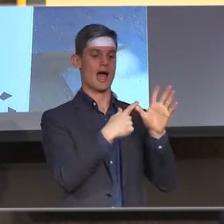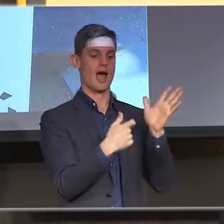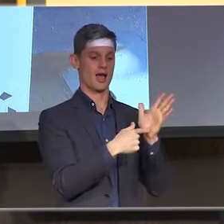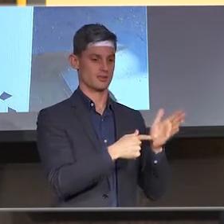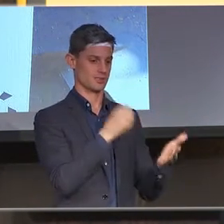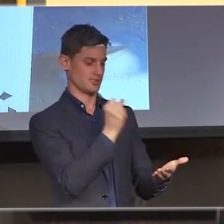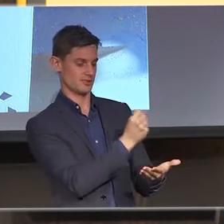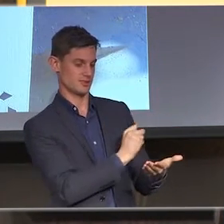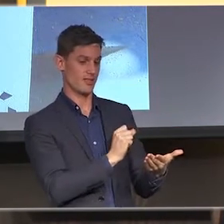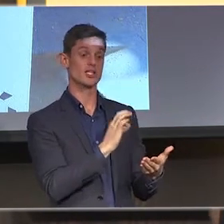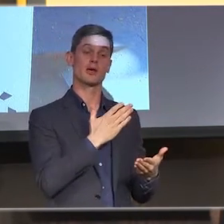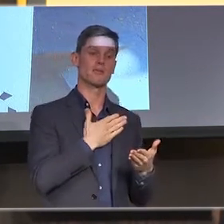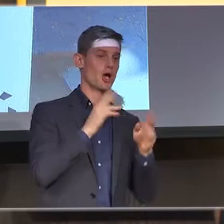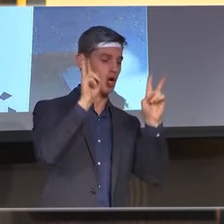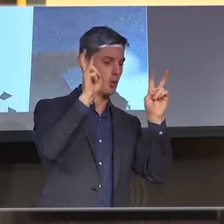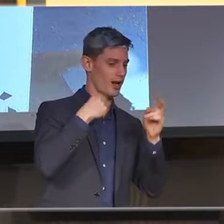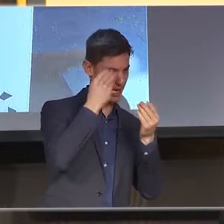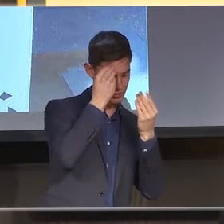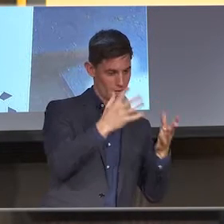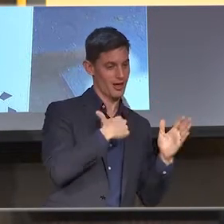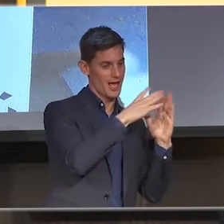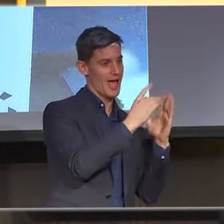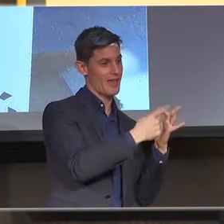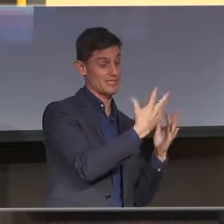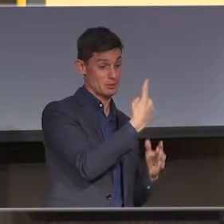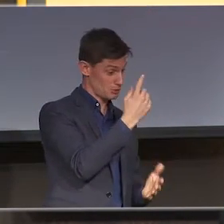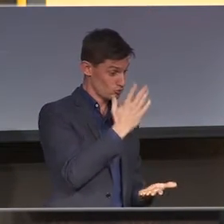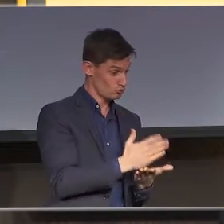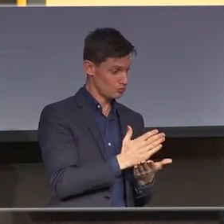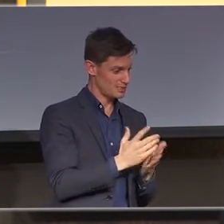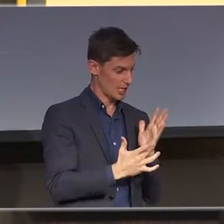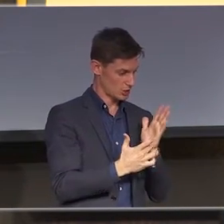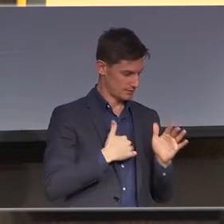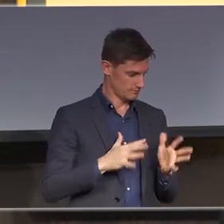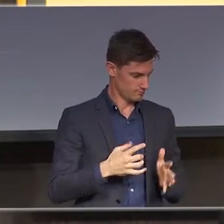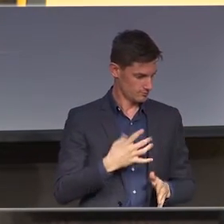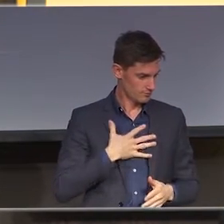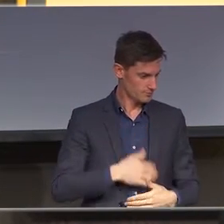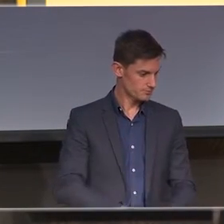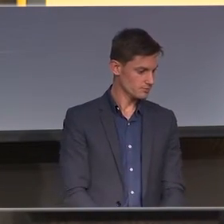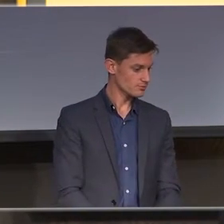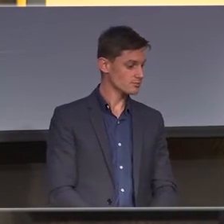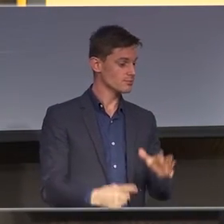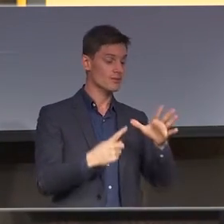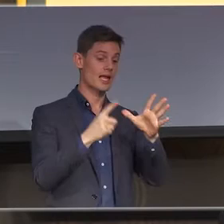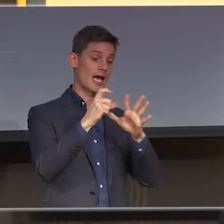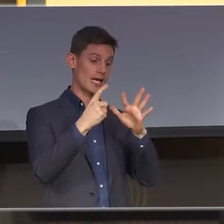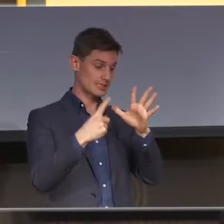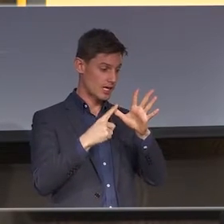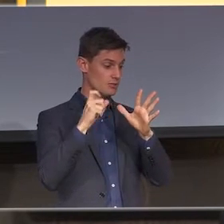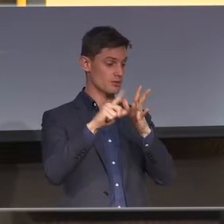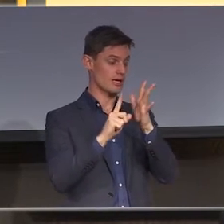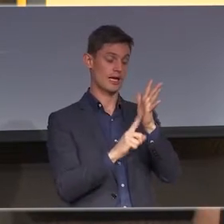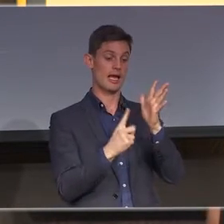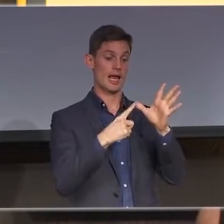That's not my quote, I wished it was, it's Janine Dunleavy's, but it's true. So without doubt, usually it fails. Right, now Ada Colau also made a